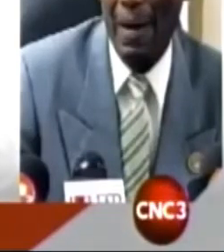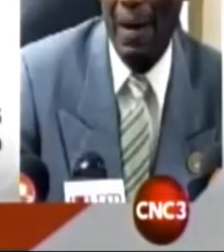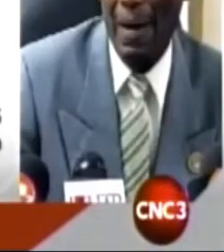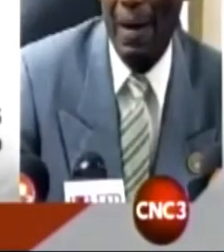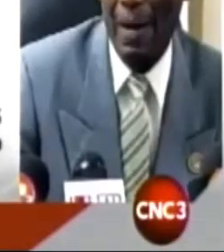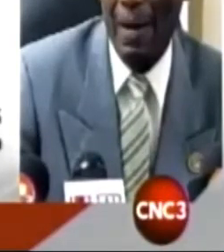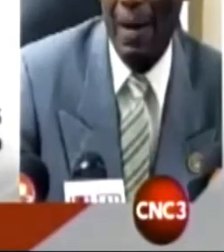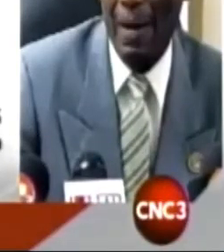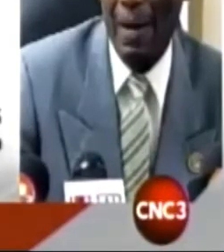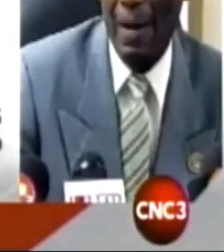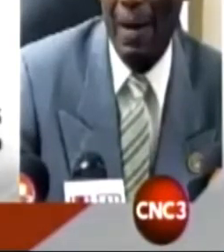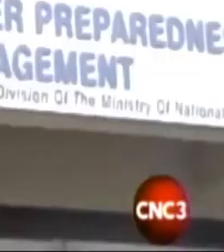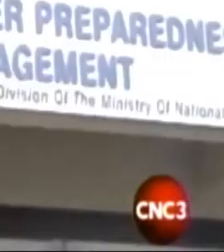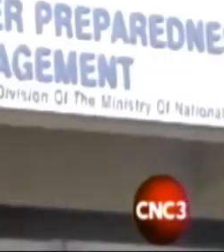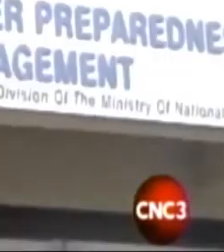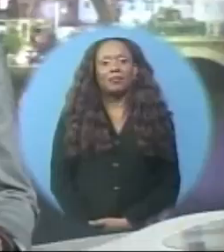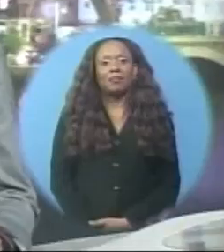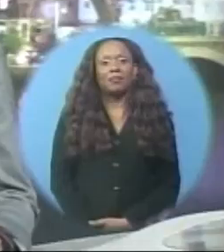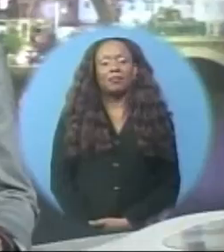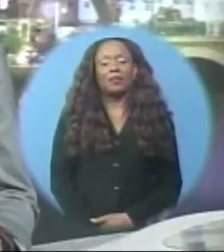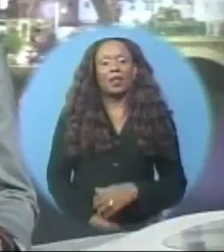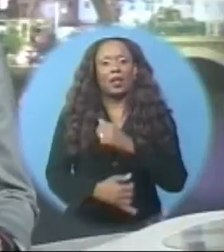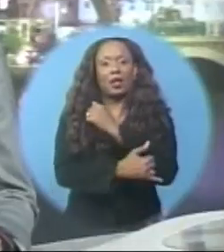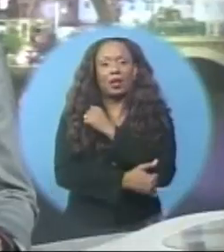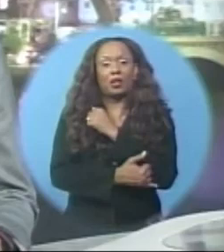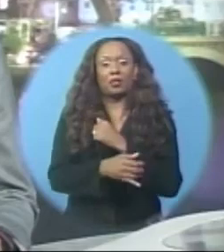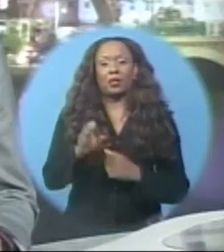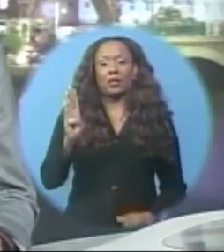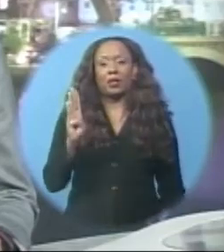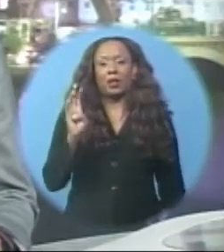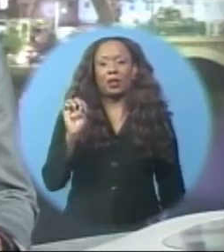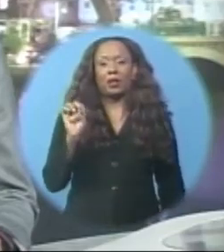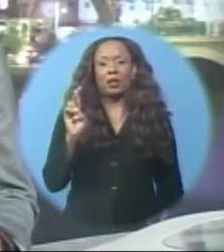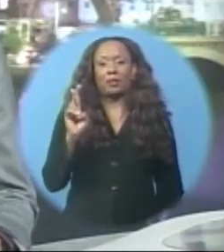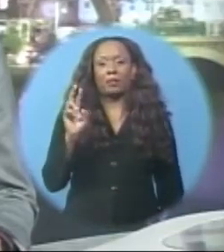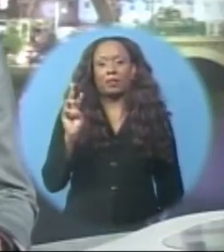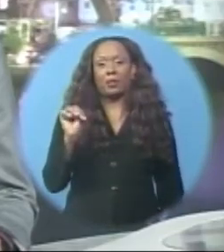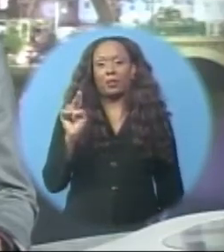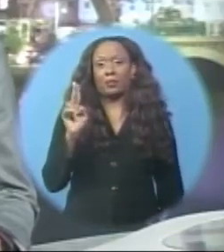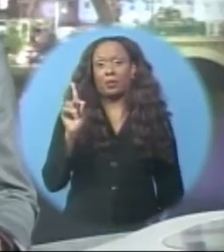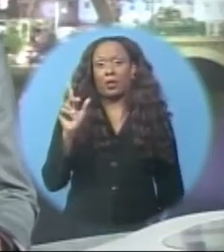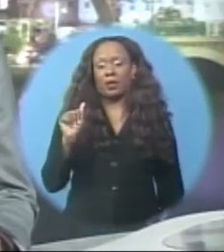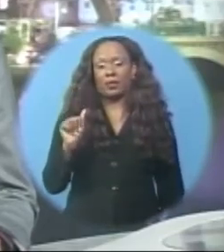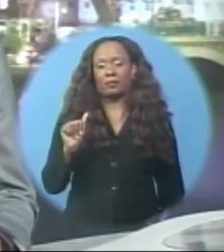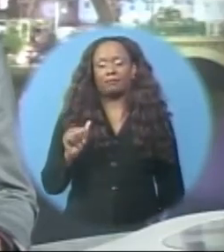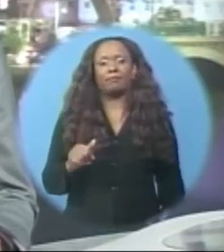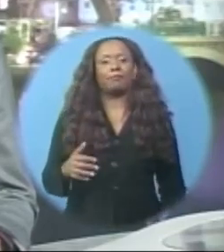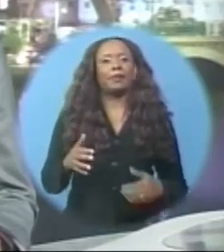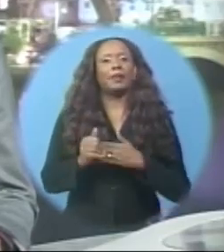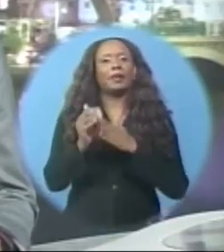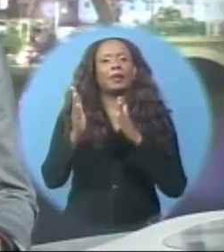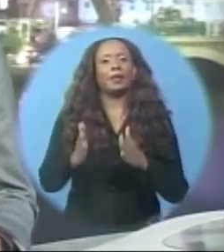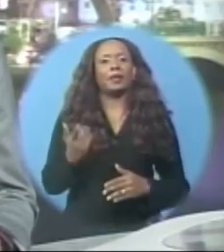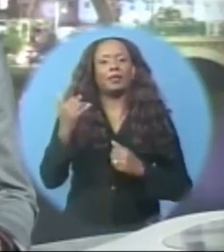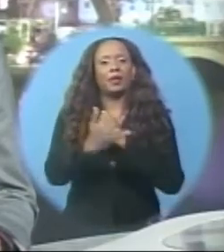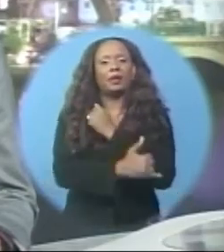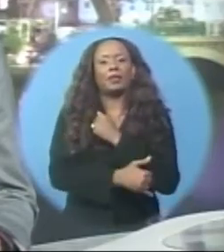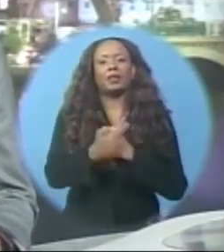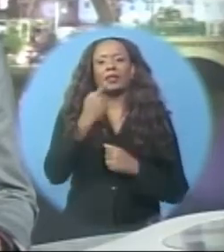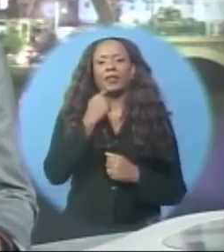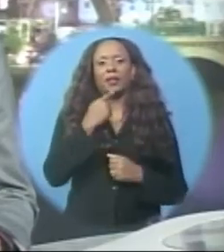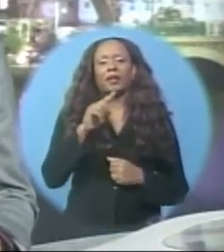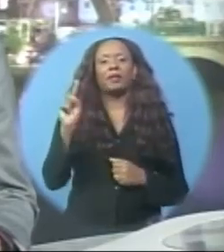he says, is unfortunate. In Bermuda, Premier David Burt says the country's first advisory group has